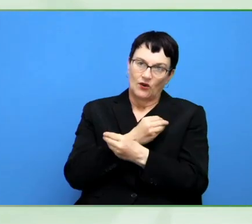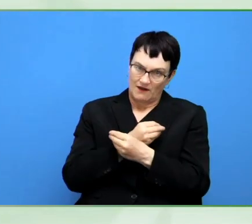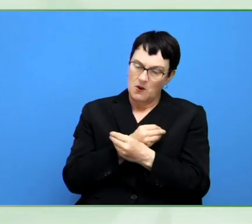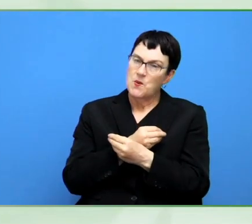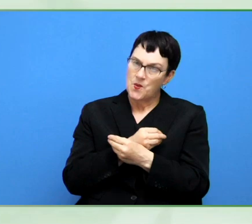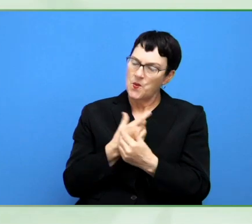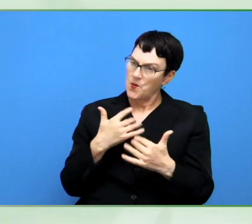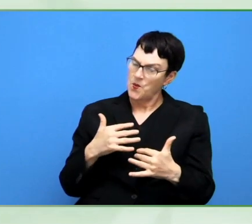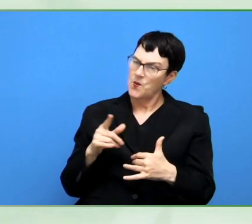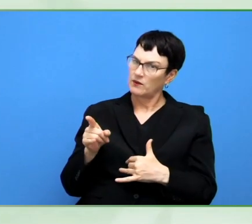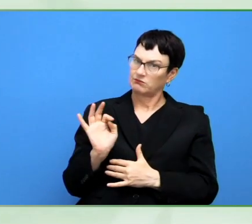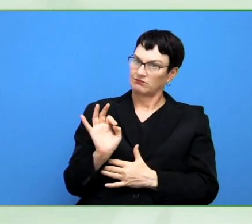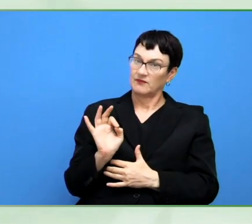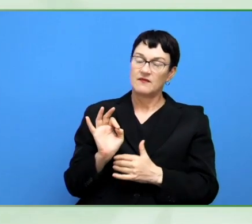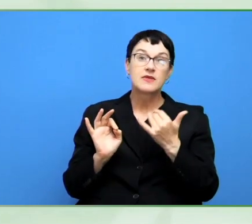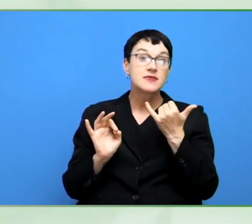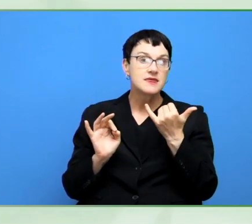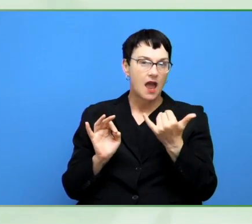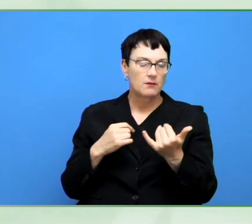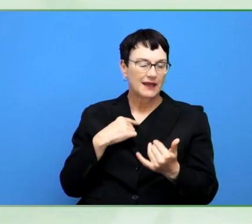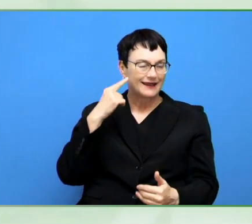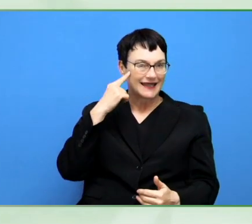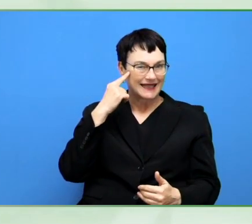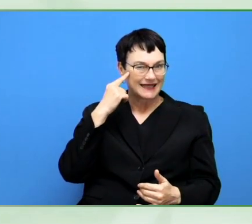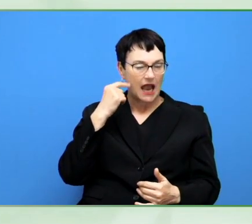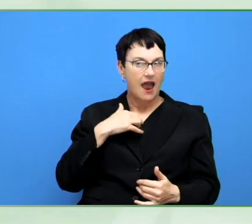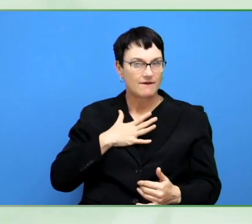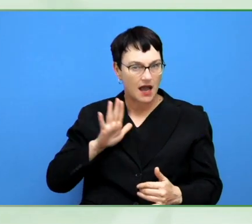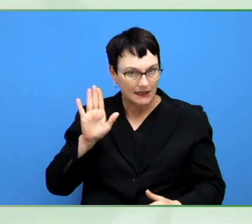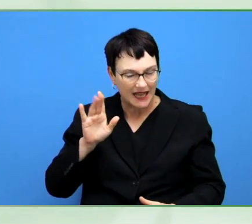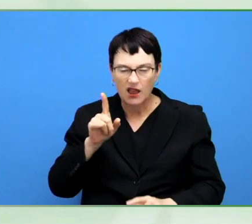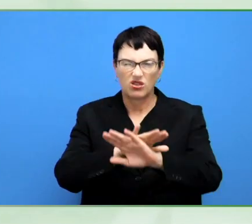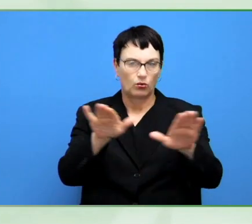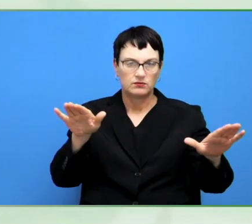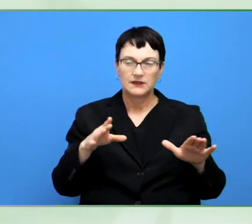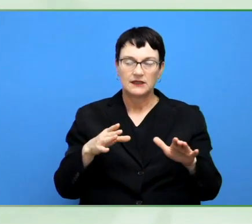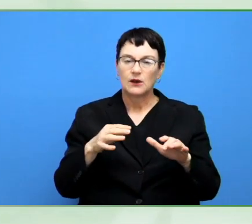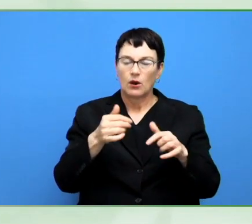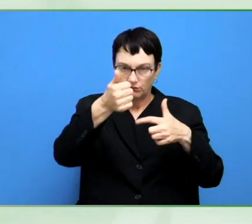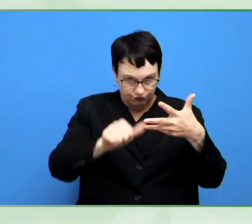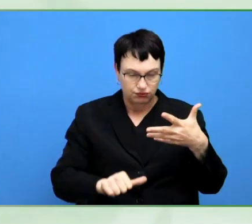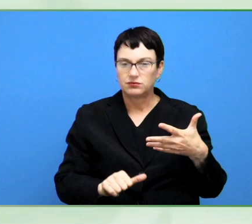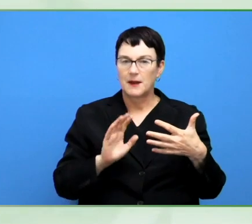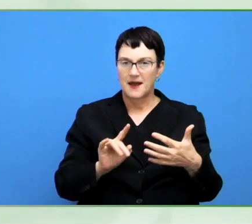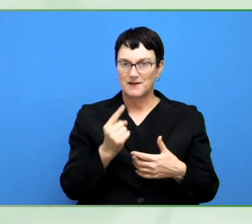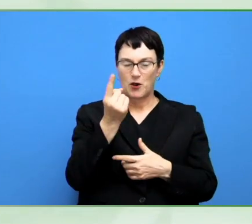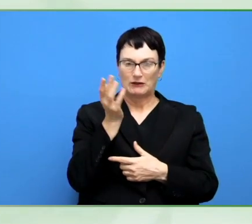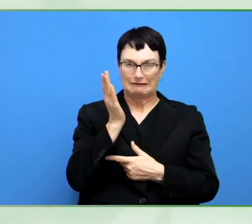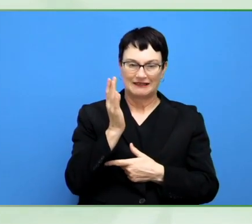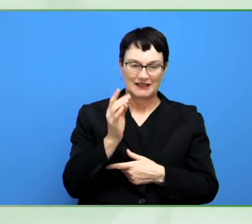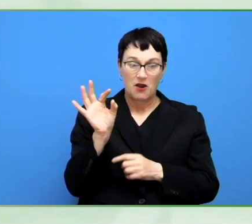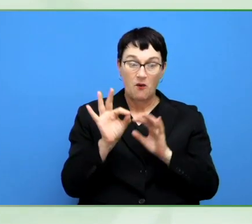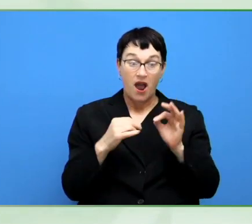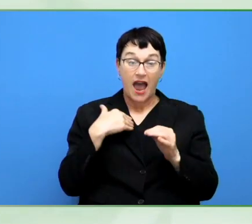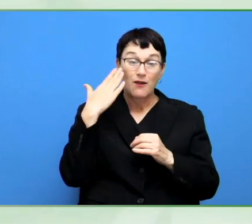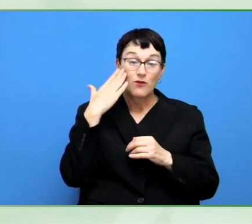No, let's move on. Otherwise, I'm so full of questions. I bet you're full of questions as well. But we're going to take them